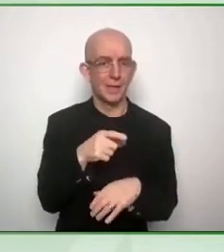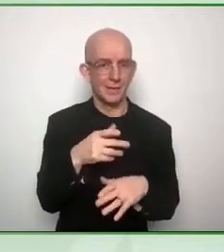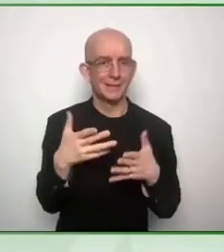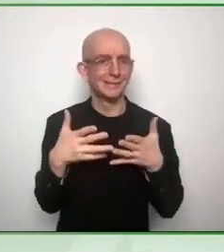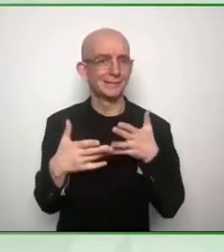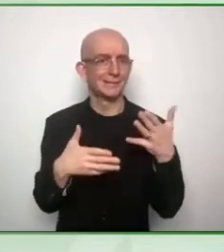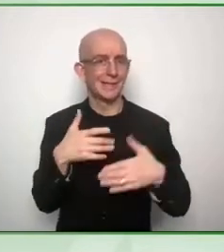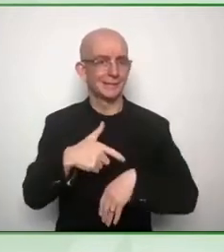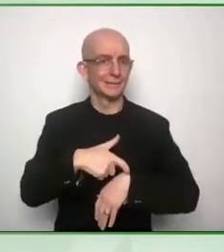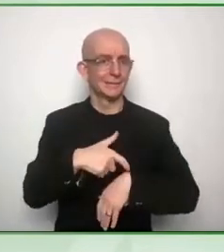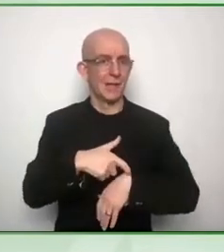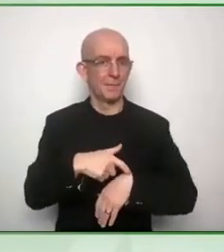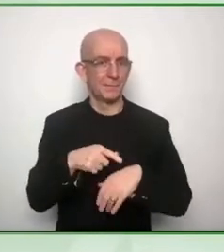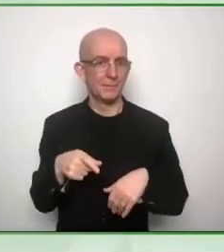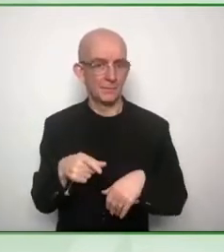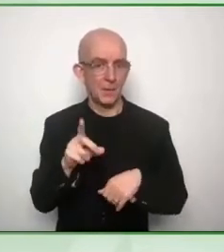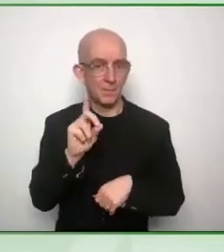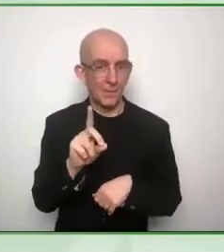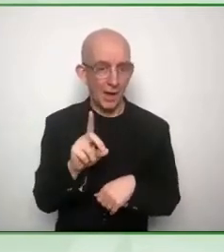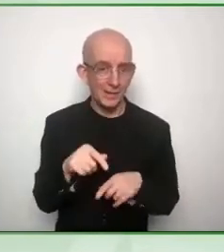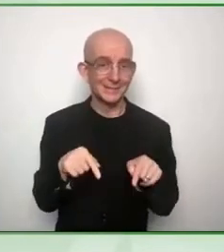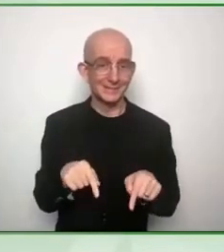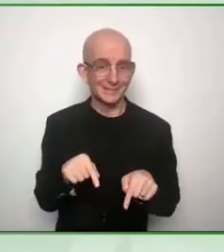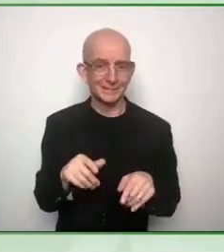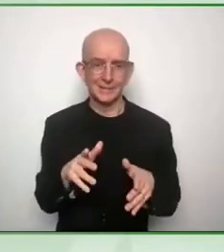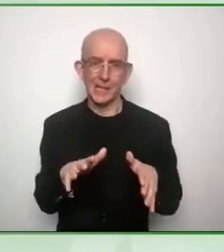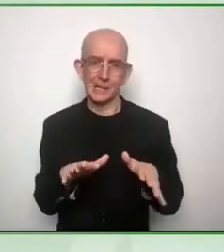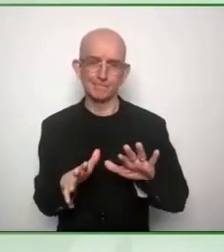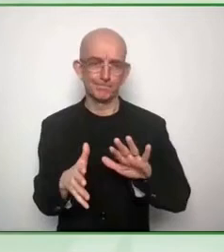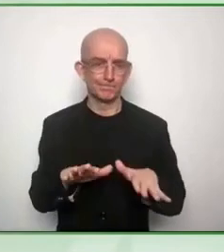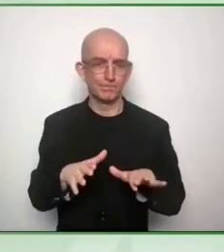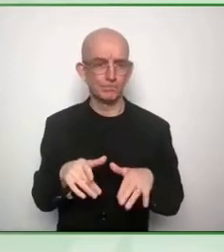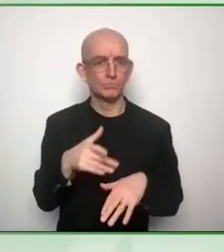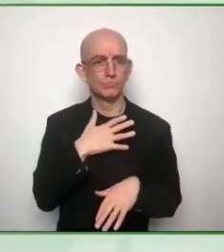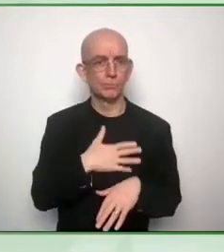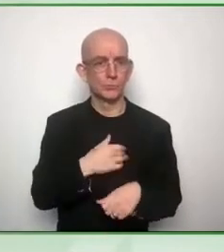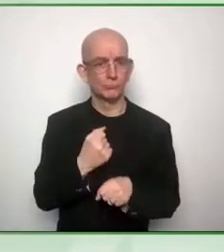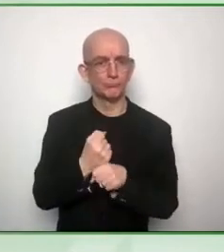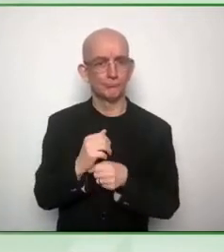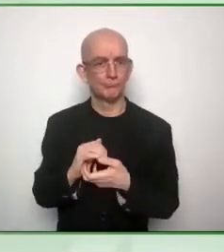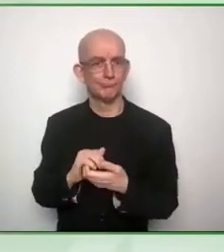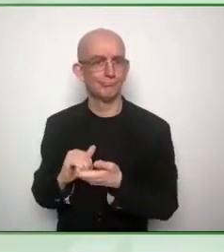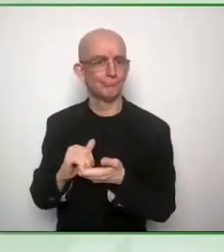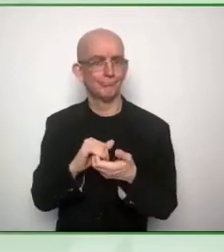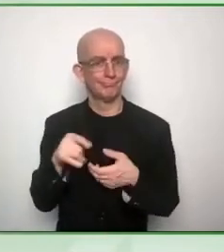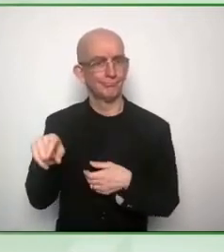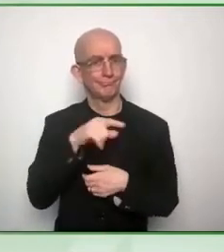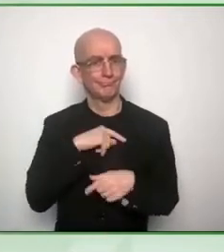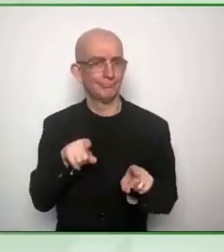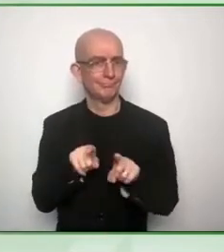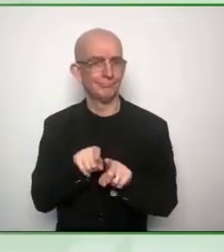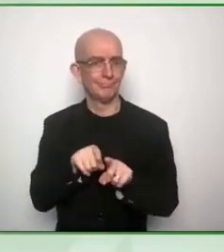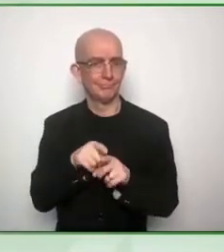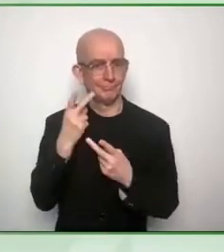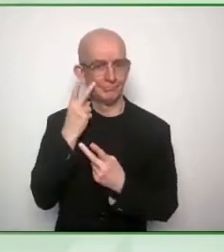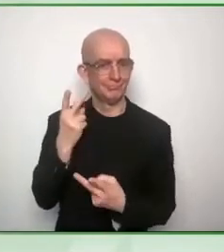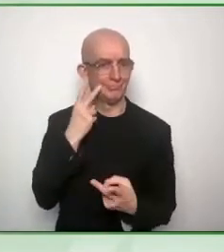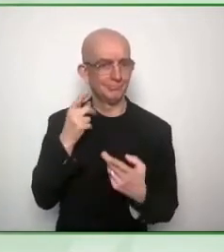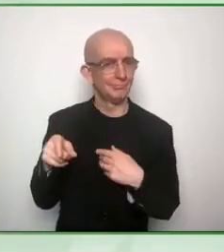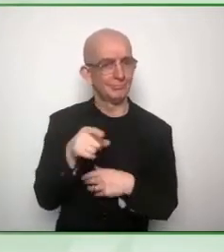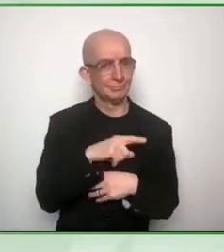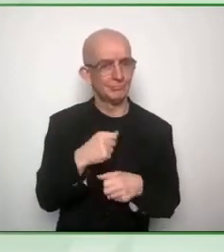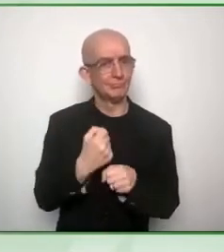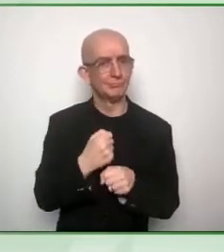my platform could serve as the underpinning technology, and then these other companies could potentially have their